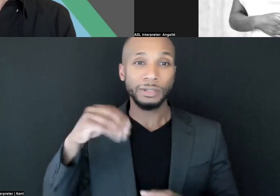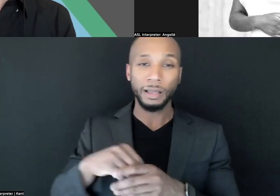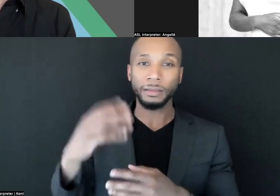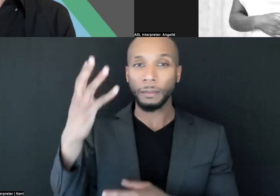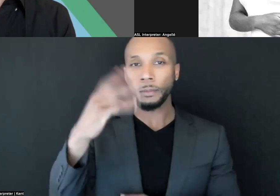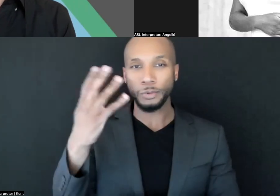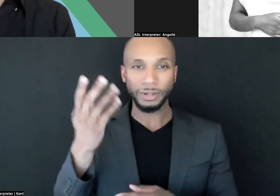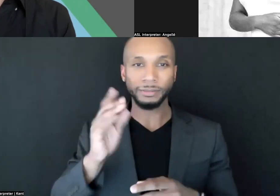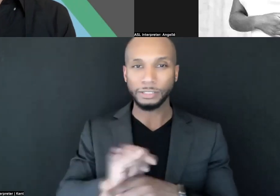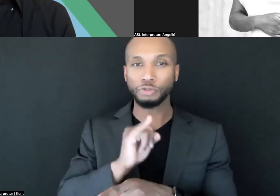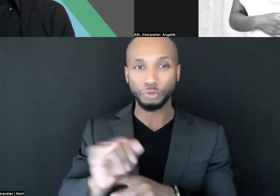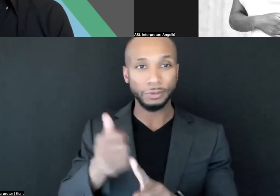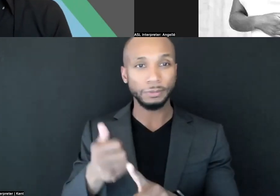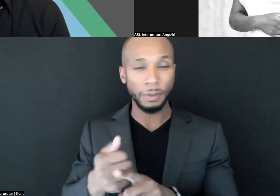John